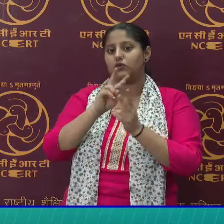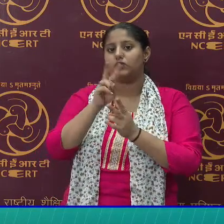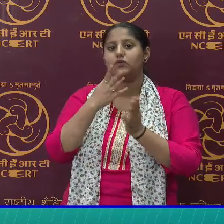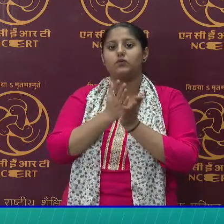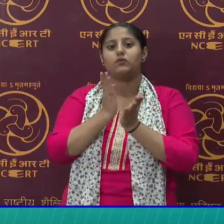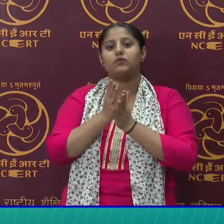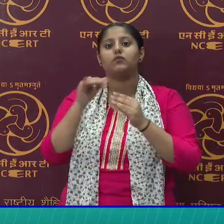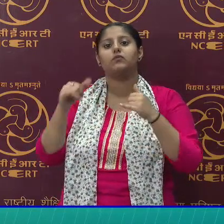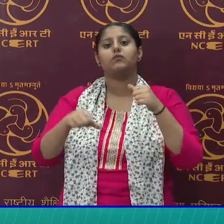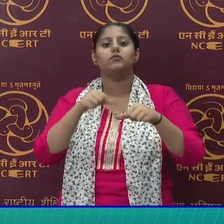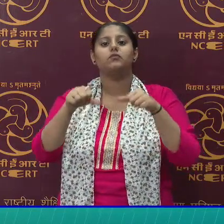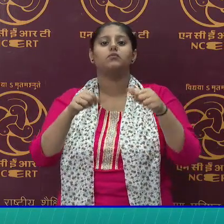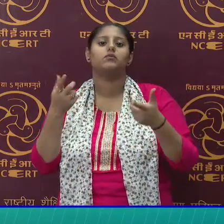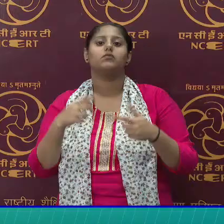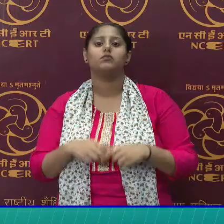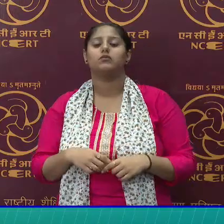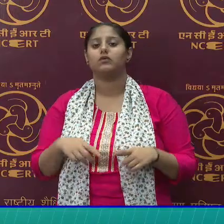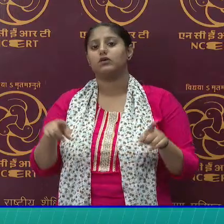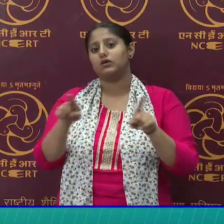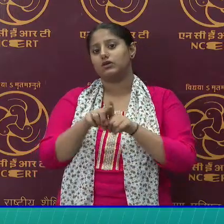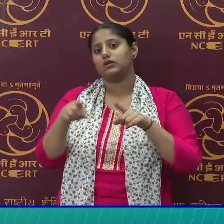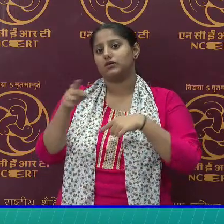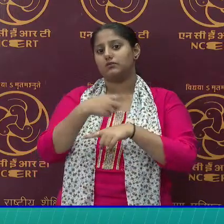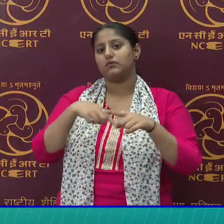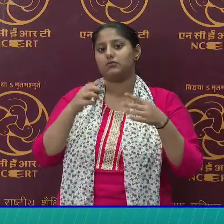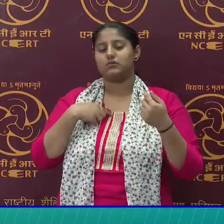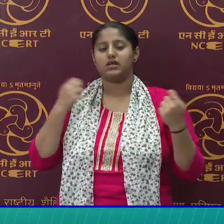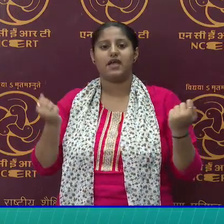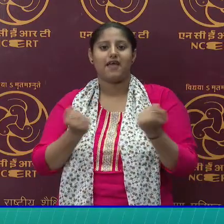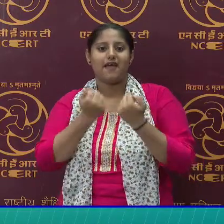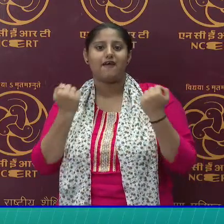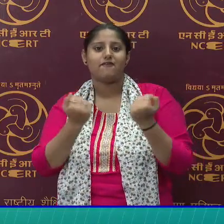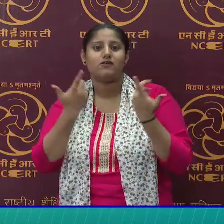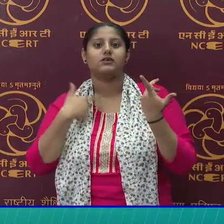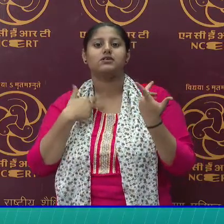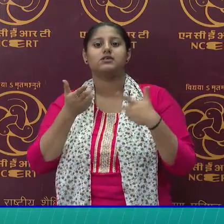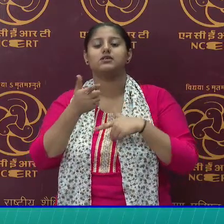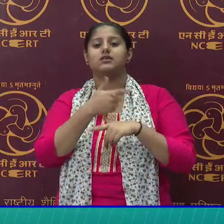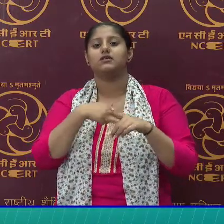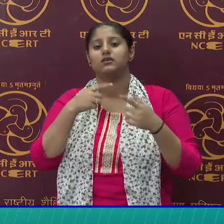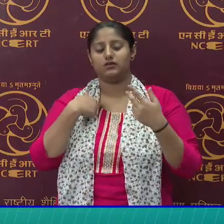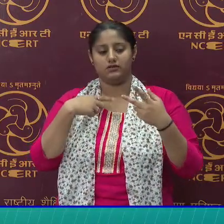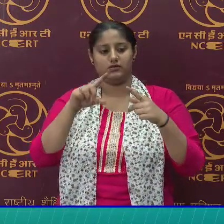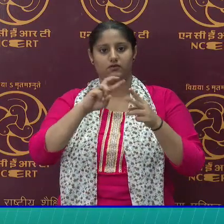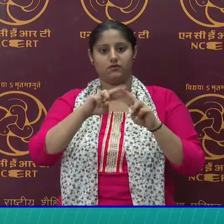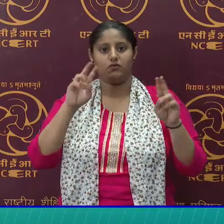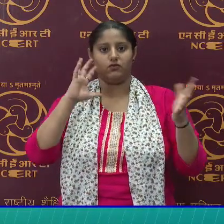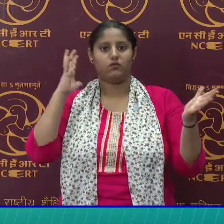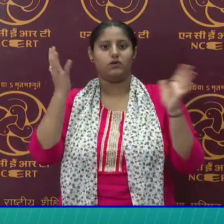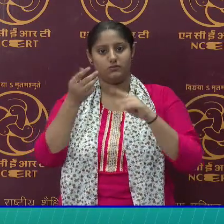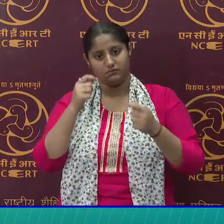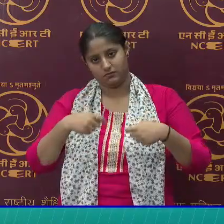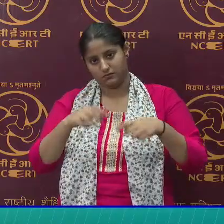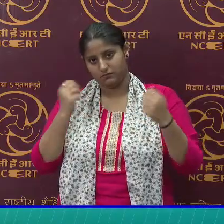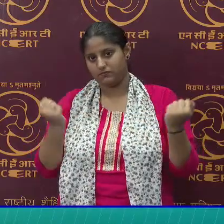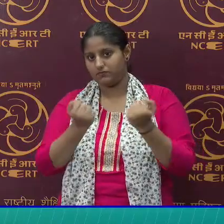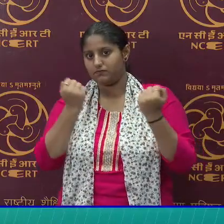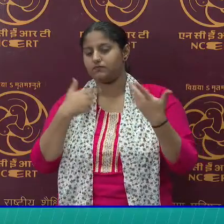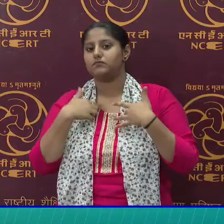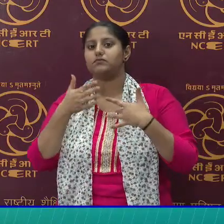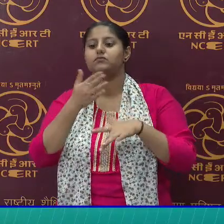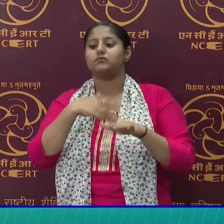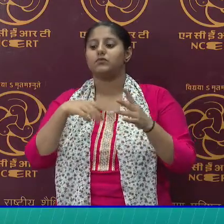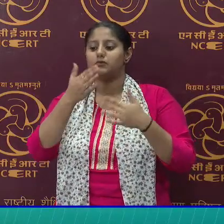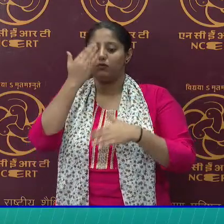they right. are making an effort to be a part of this world, Yes. and this world can make an effort to be a part of their world, and Yes. we should know